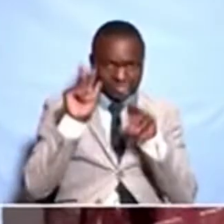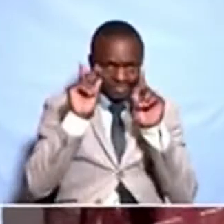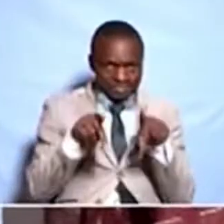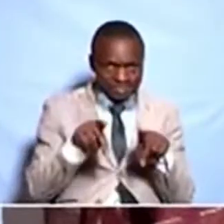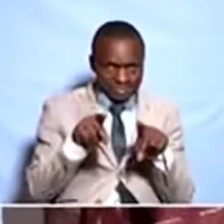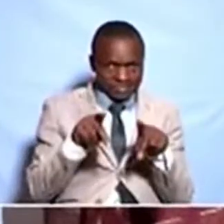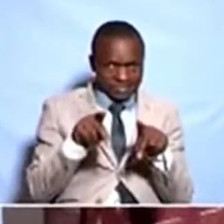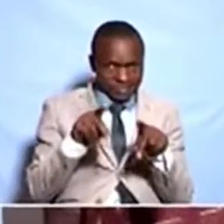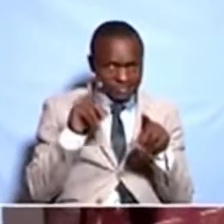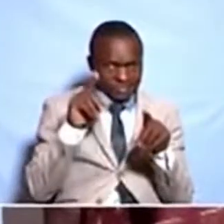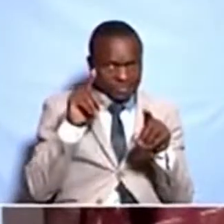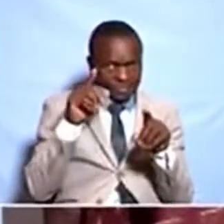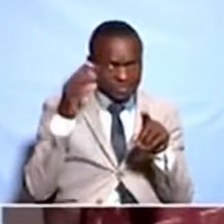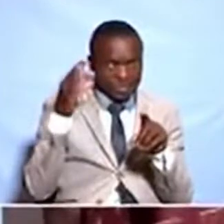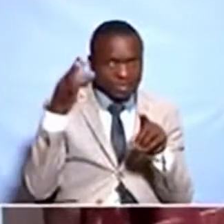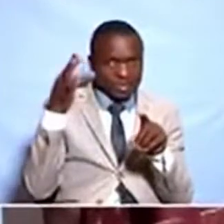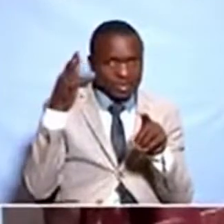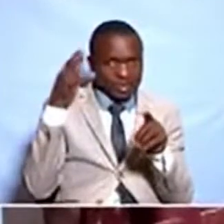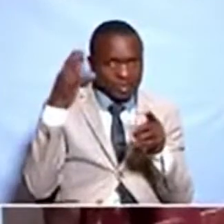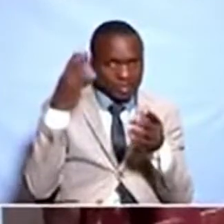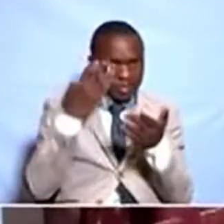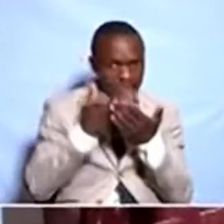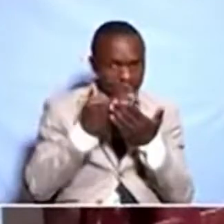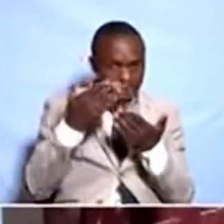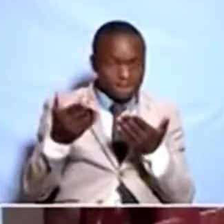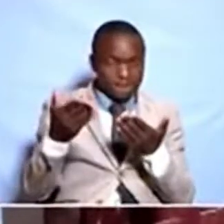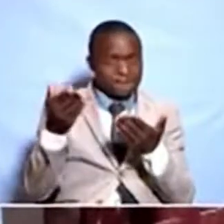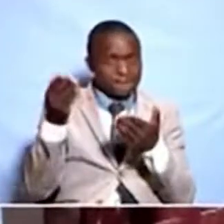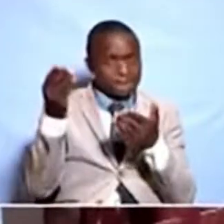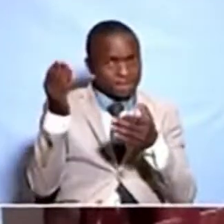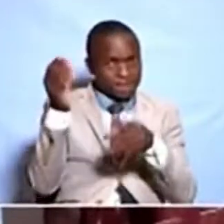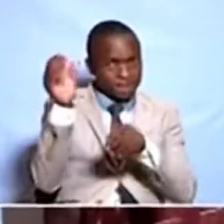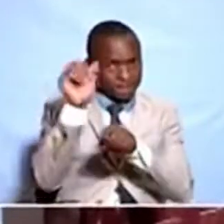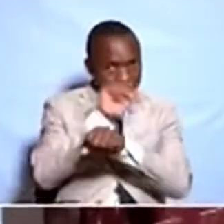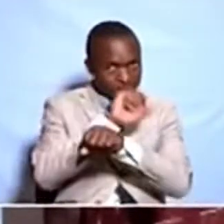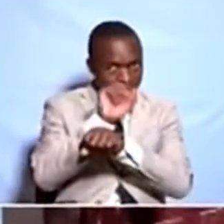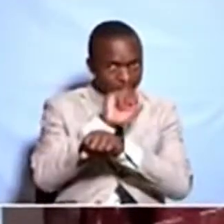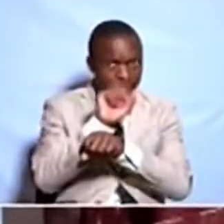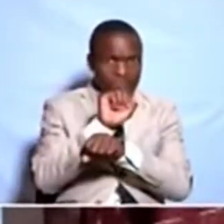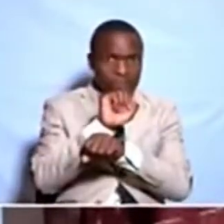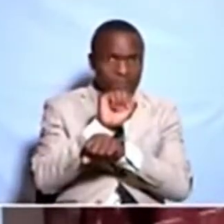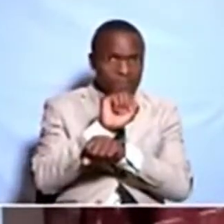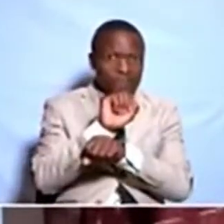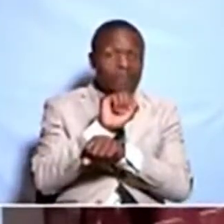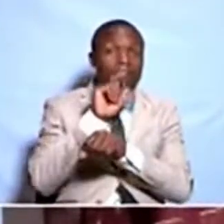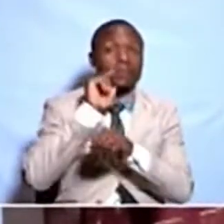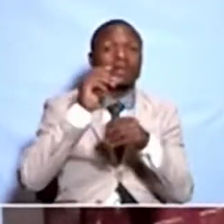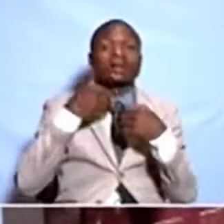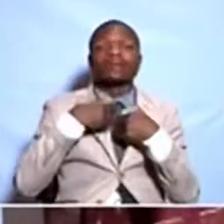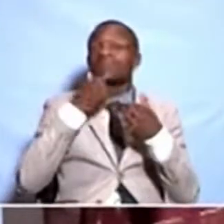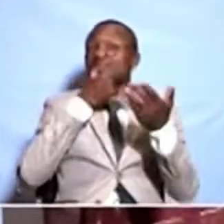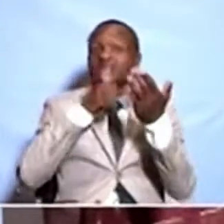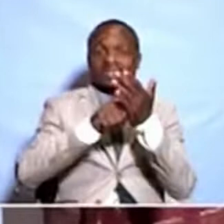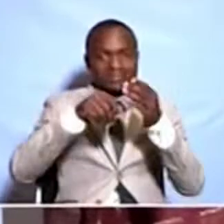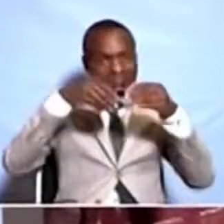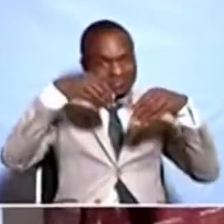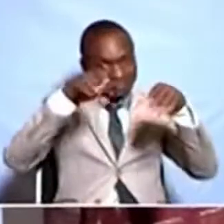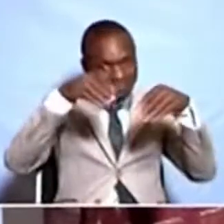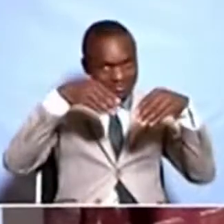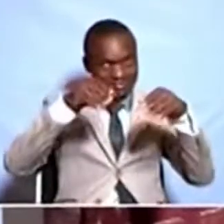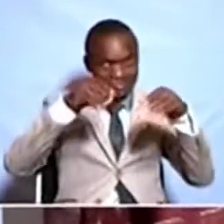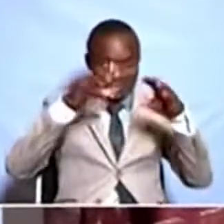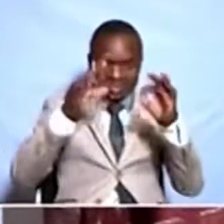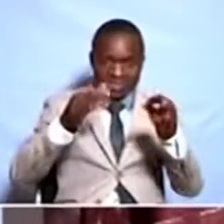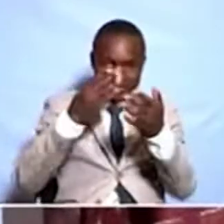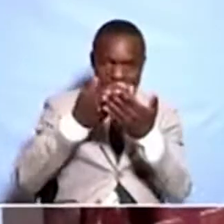who has just acquired a motor vehicle from another person should have a letter of sale. So when you have bought a vehicle,